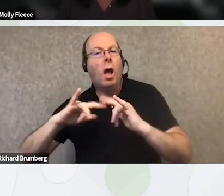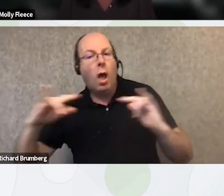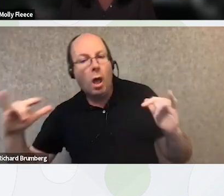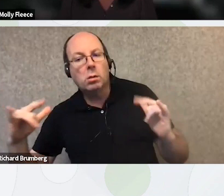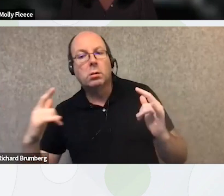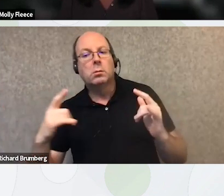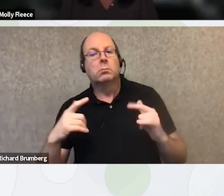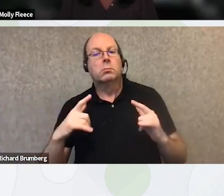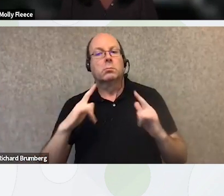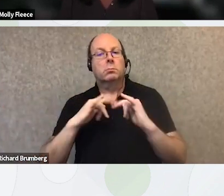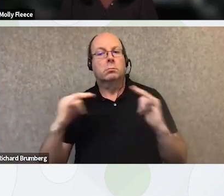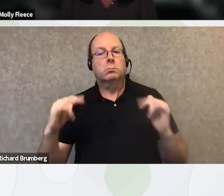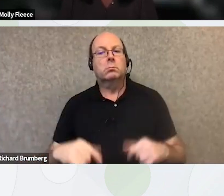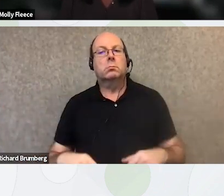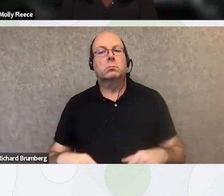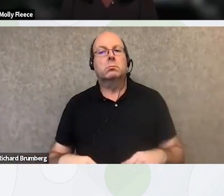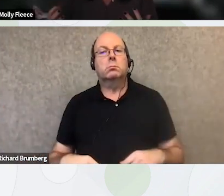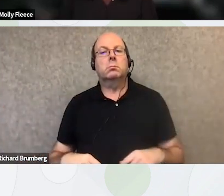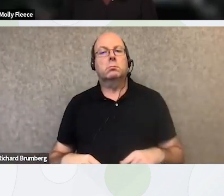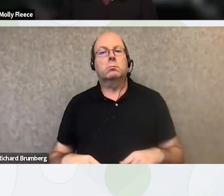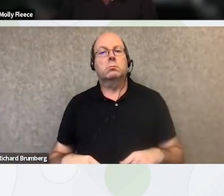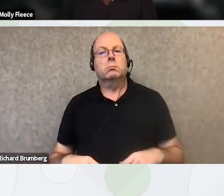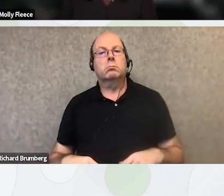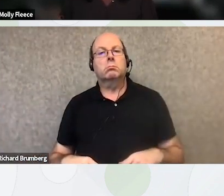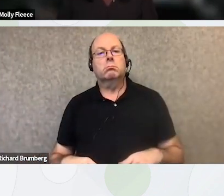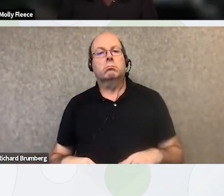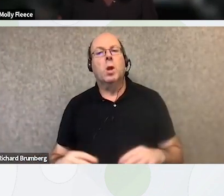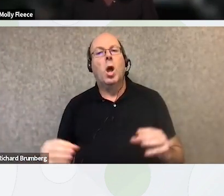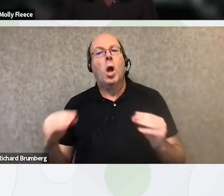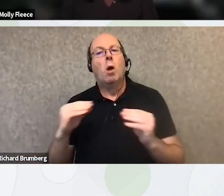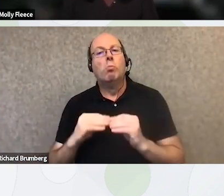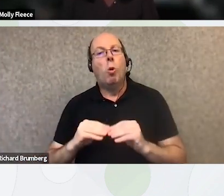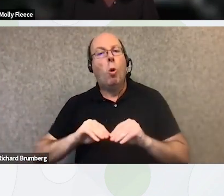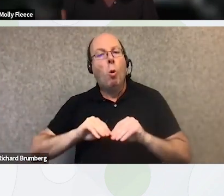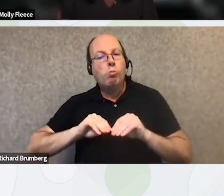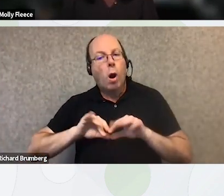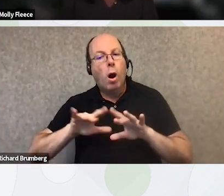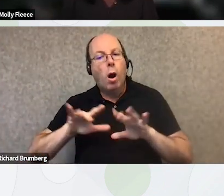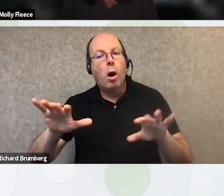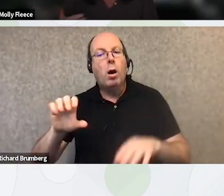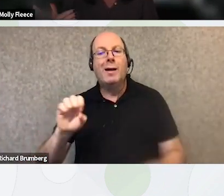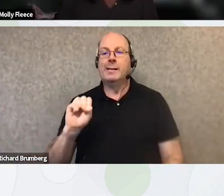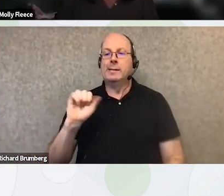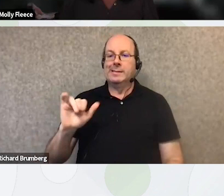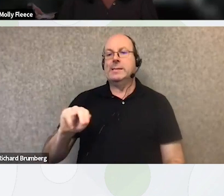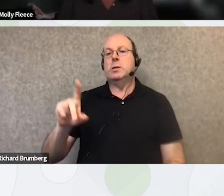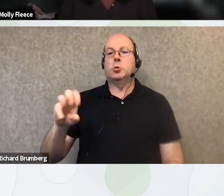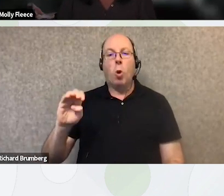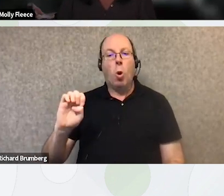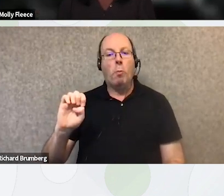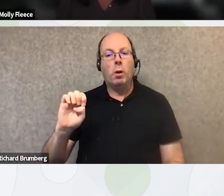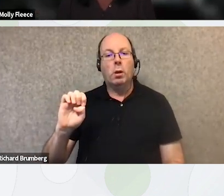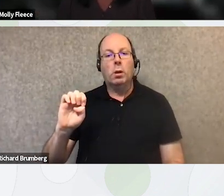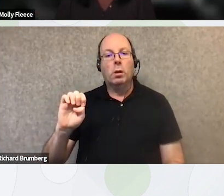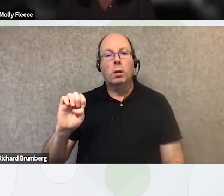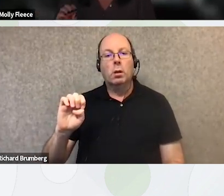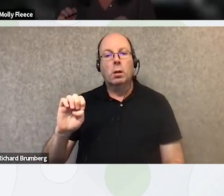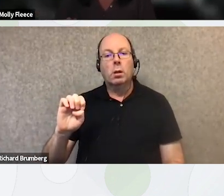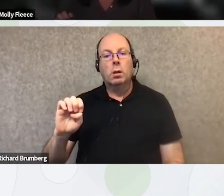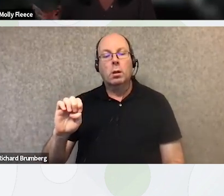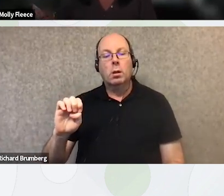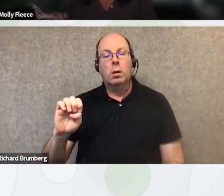in the community. More of syndromic data that's helpful to interpret in the context of other sources of surveillance data